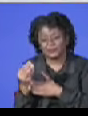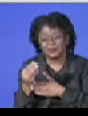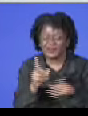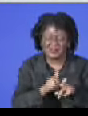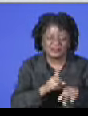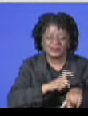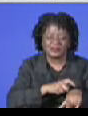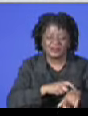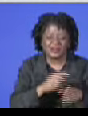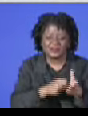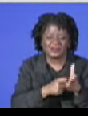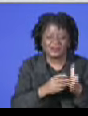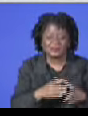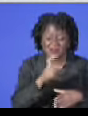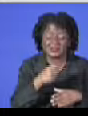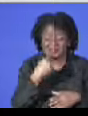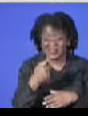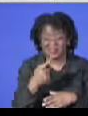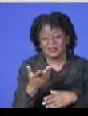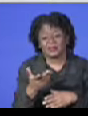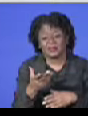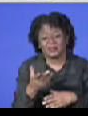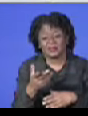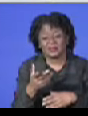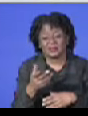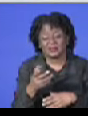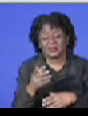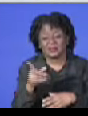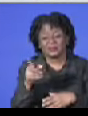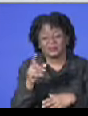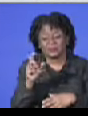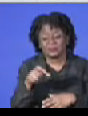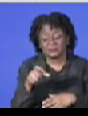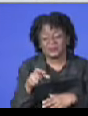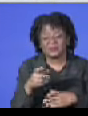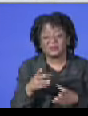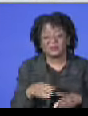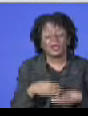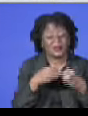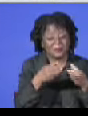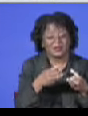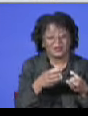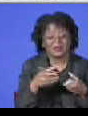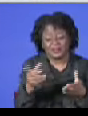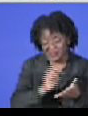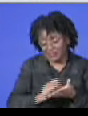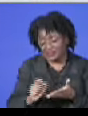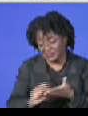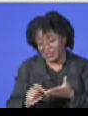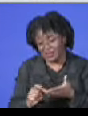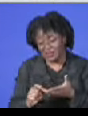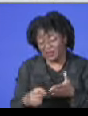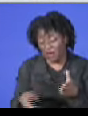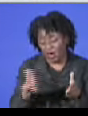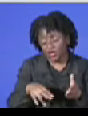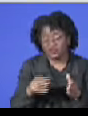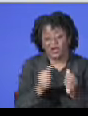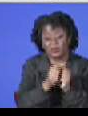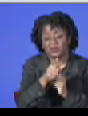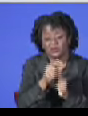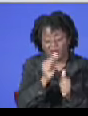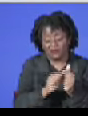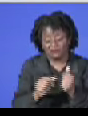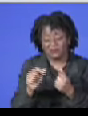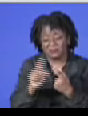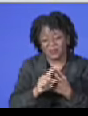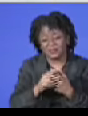the tenants got to say, you got to be committed because they made a contract with you. They signed this contract that every month they pay this amount.